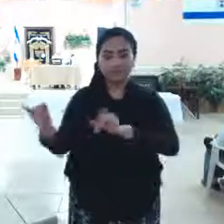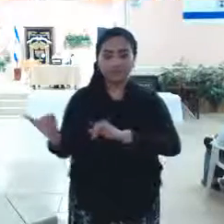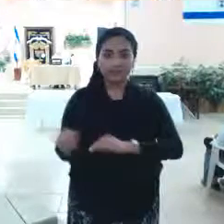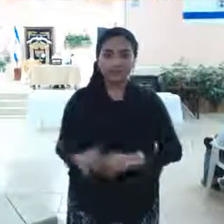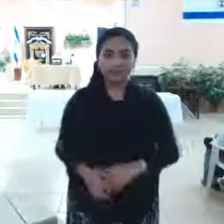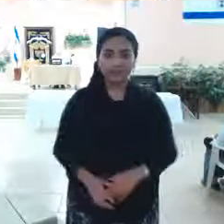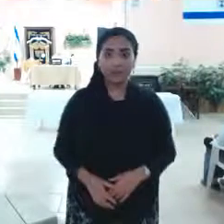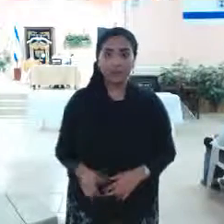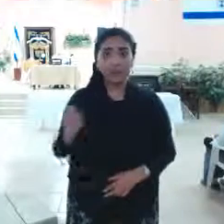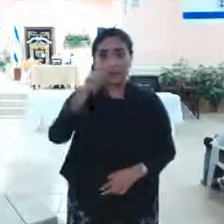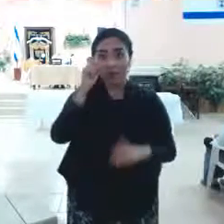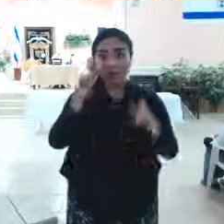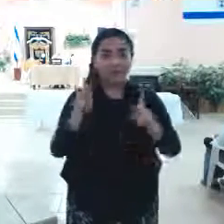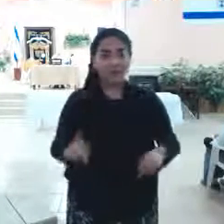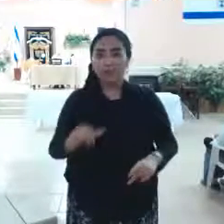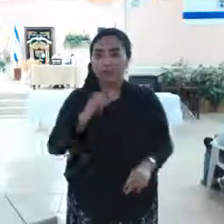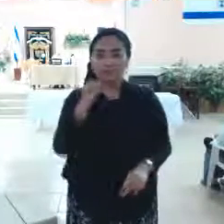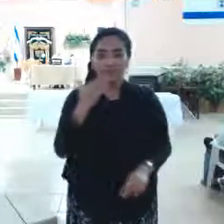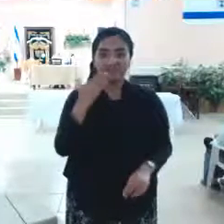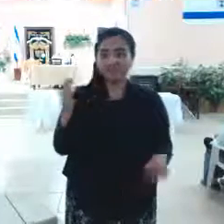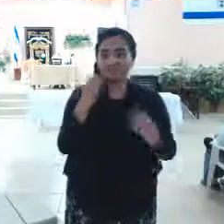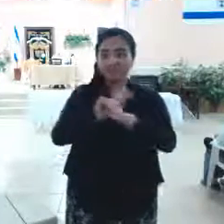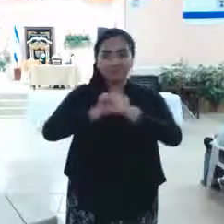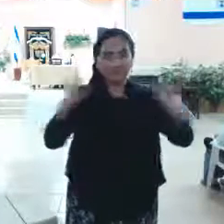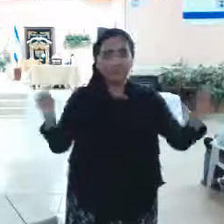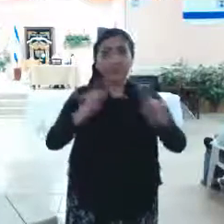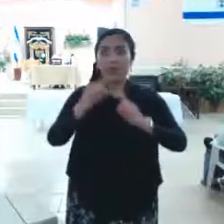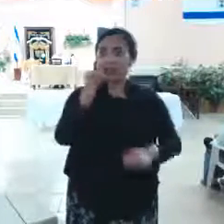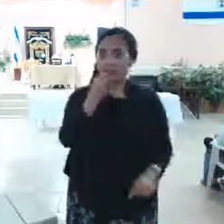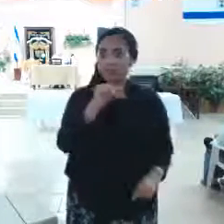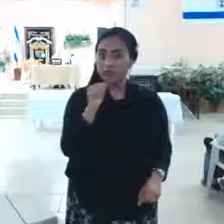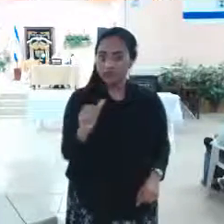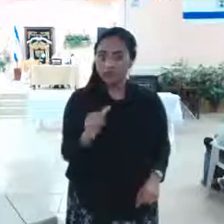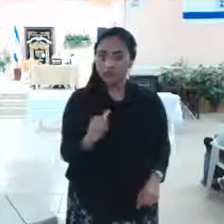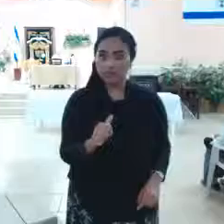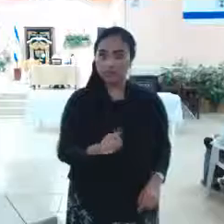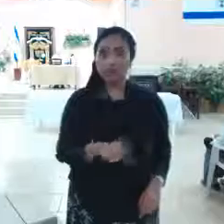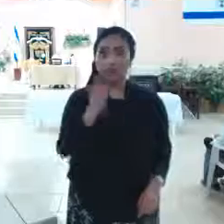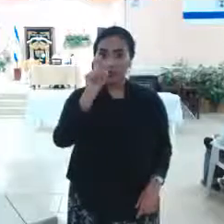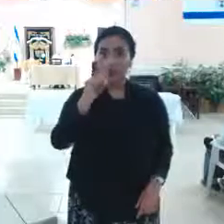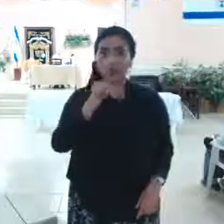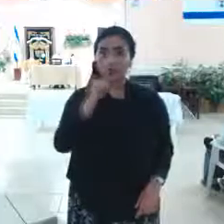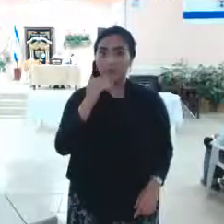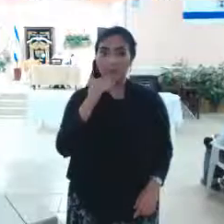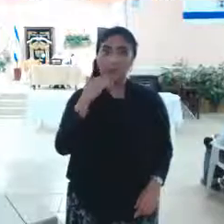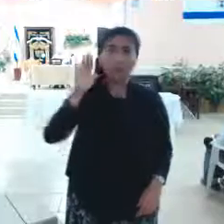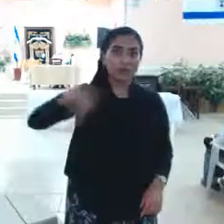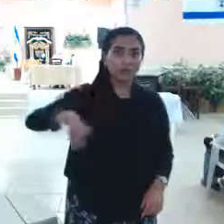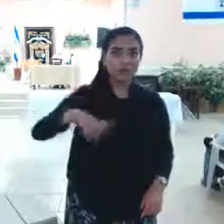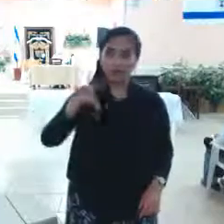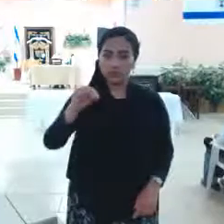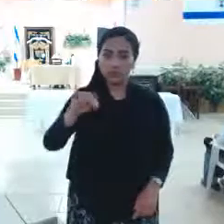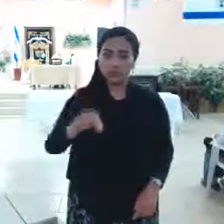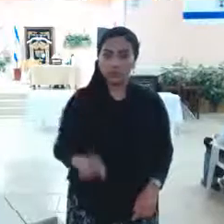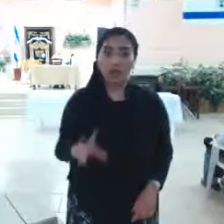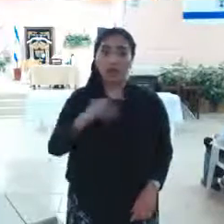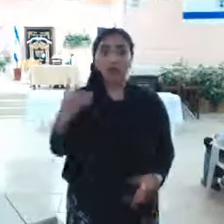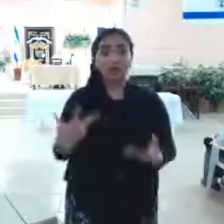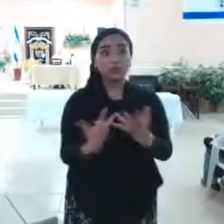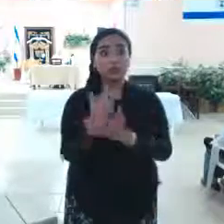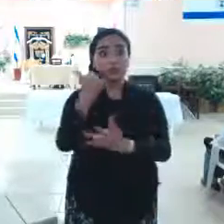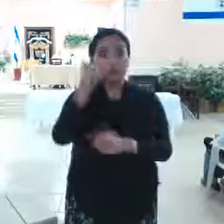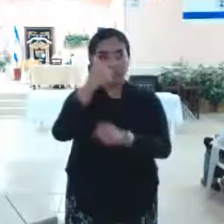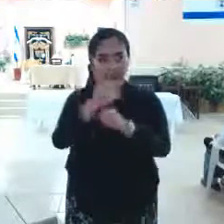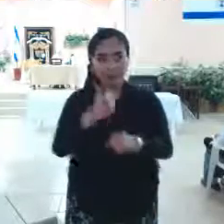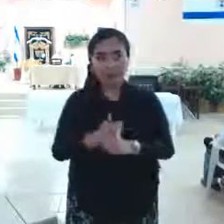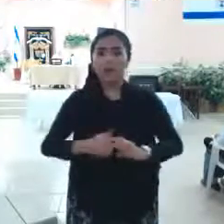those characteristics. Is that the people is ungrateful. But you are not. You're not going to be ungrateful, and neither you that you are